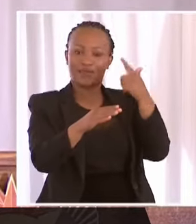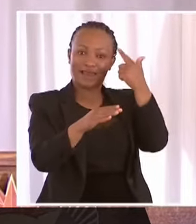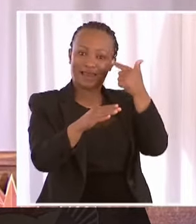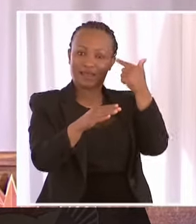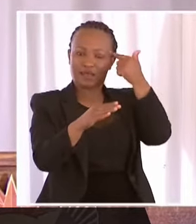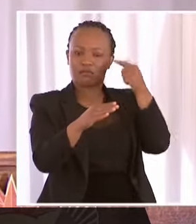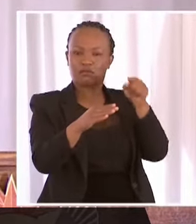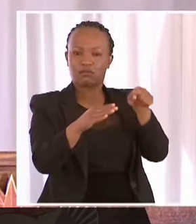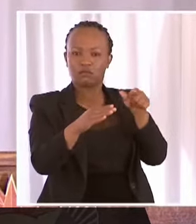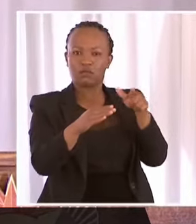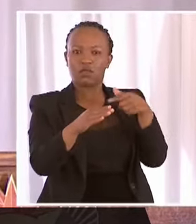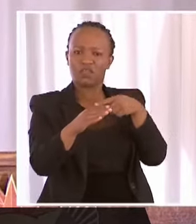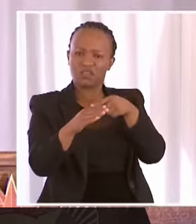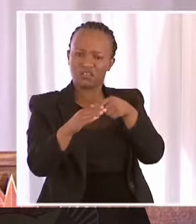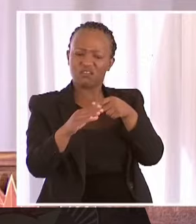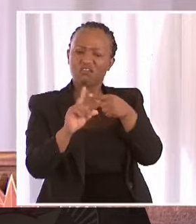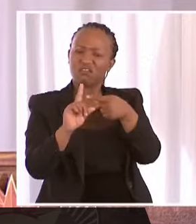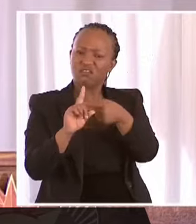who welcomed us.